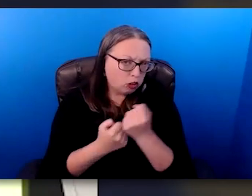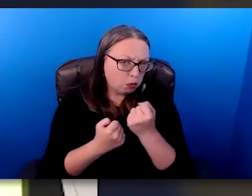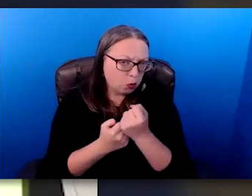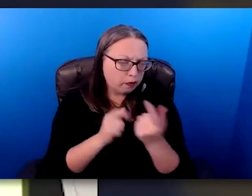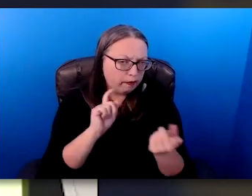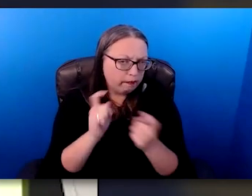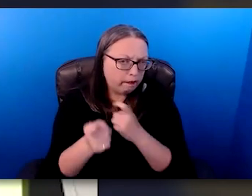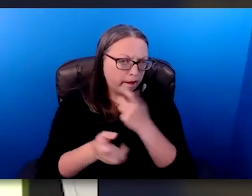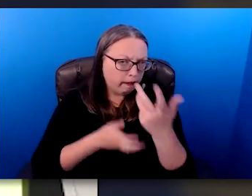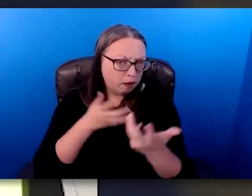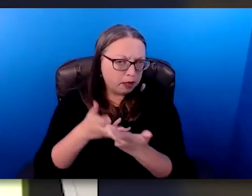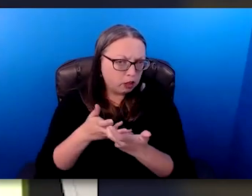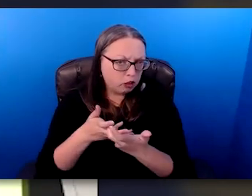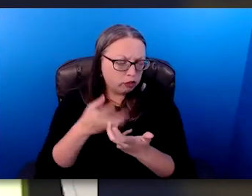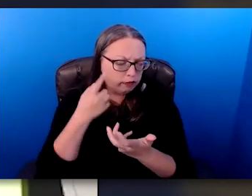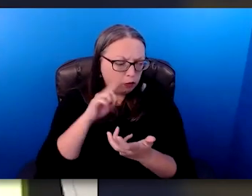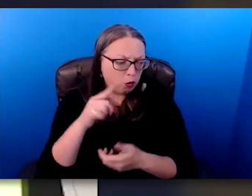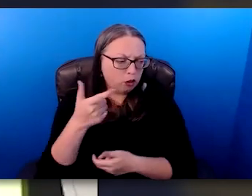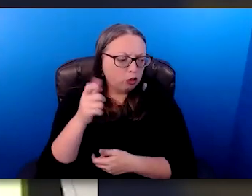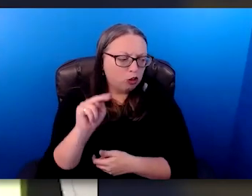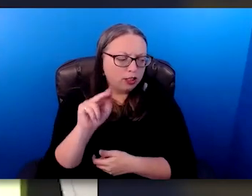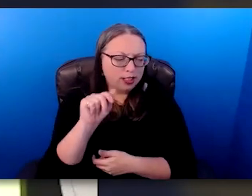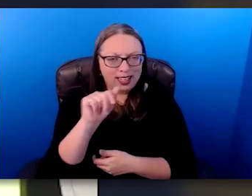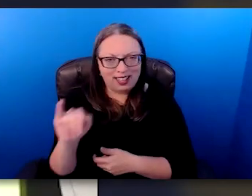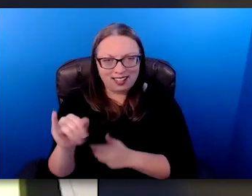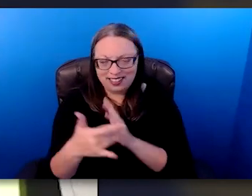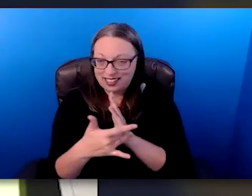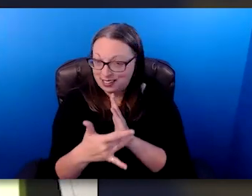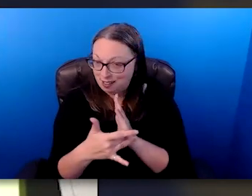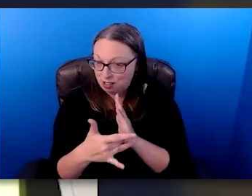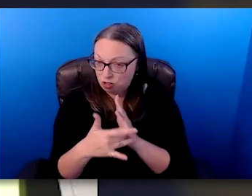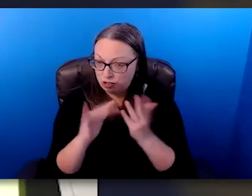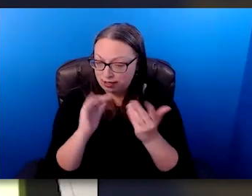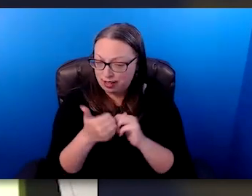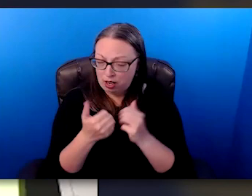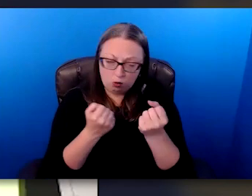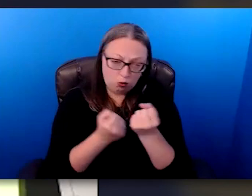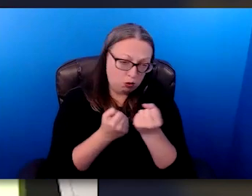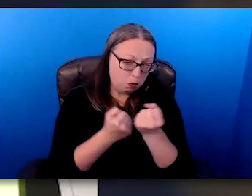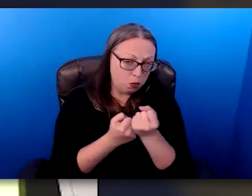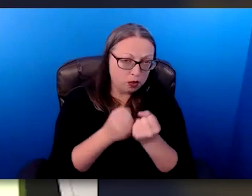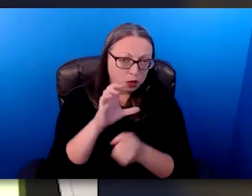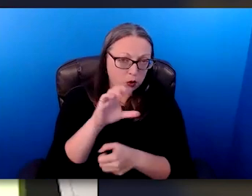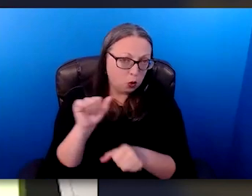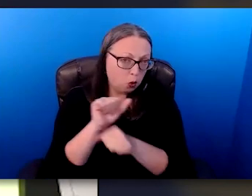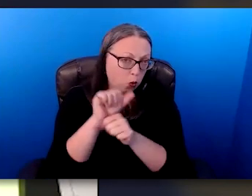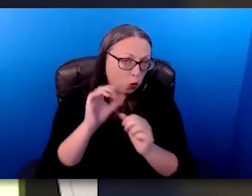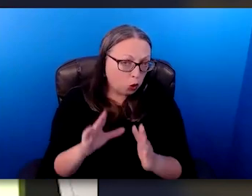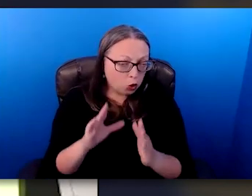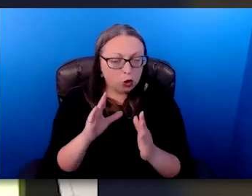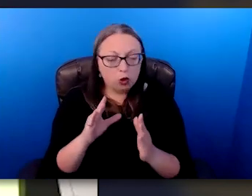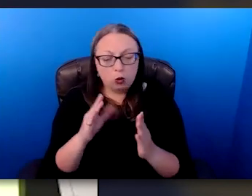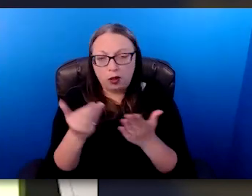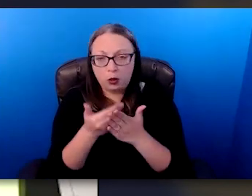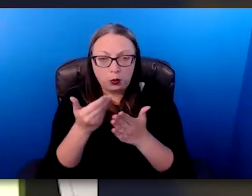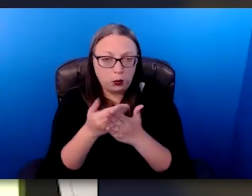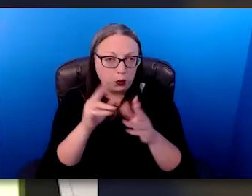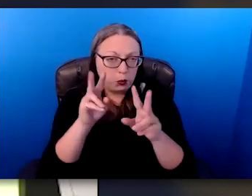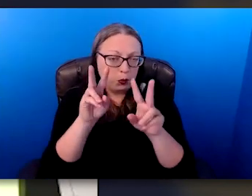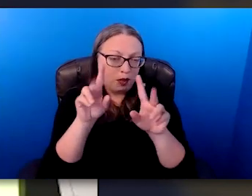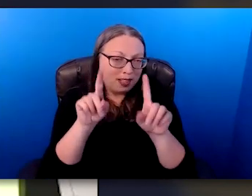adaptations to Gen AI technologies, ways in which you're supporting colleagues with rethinking assessment methods, and if there are